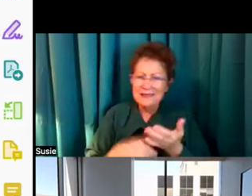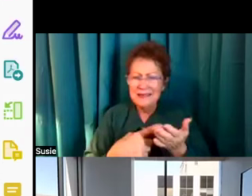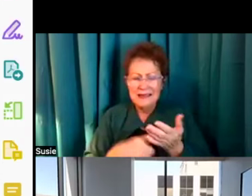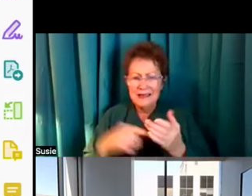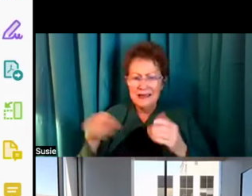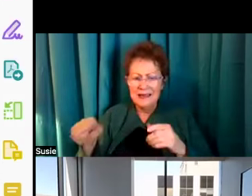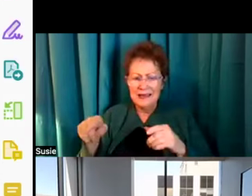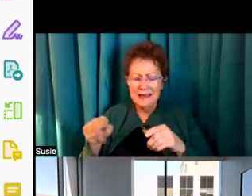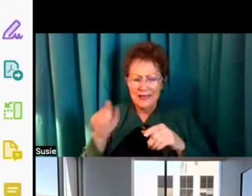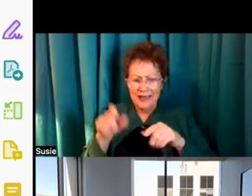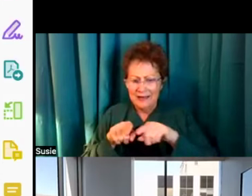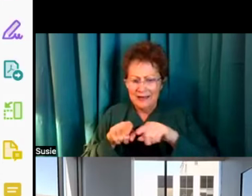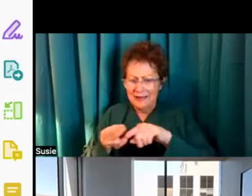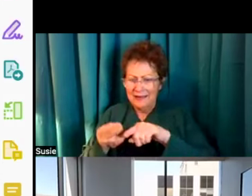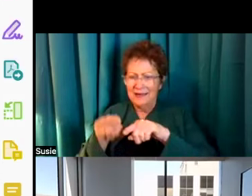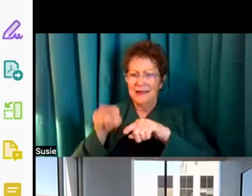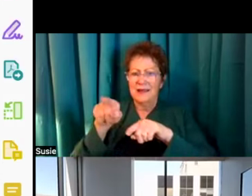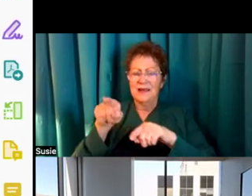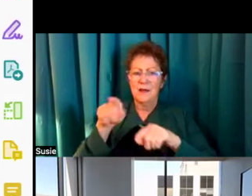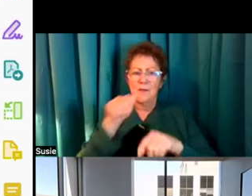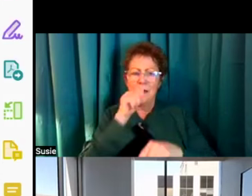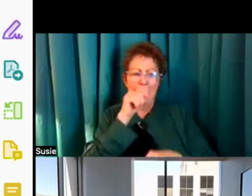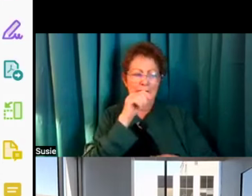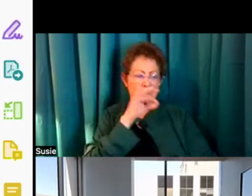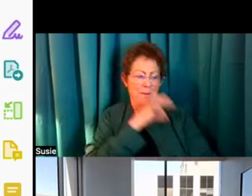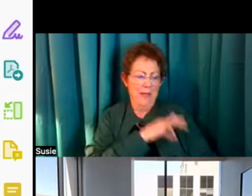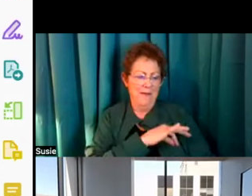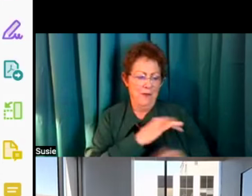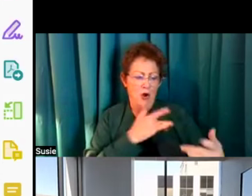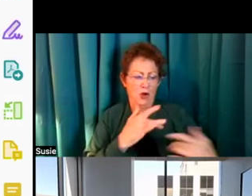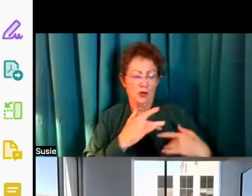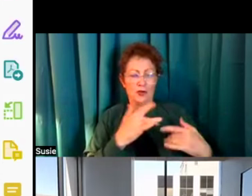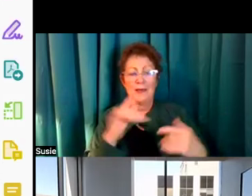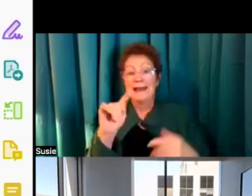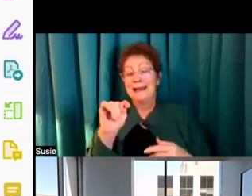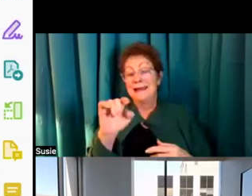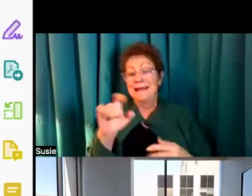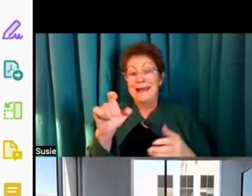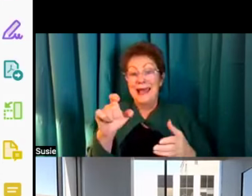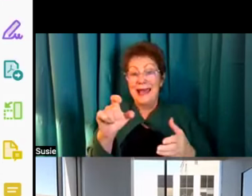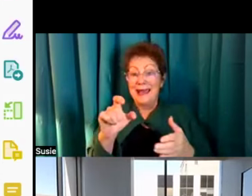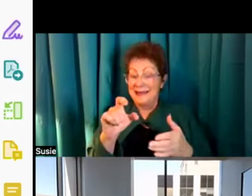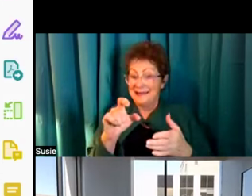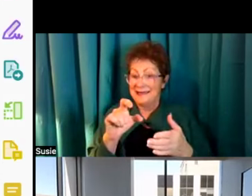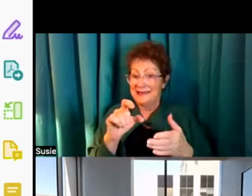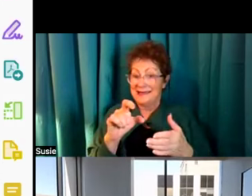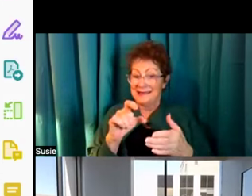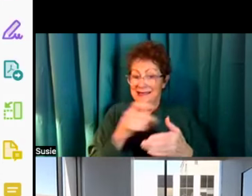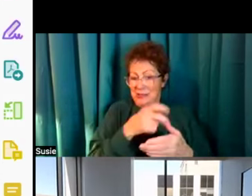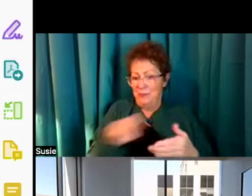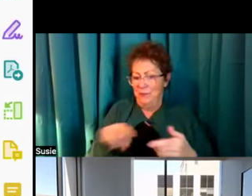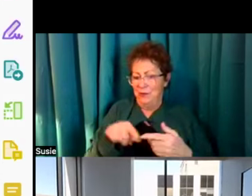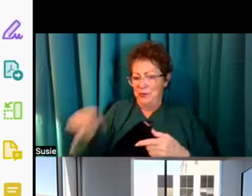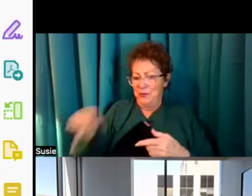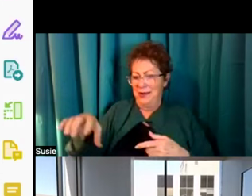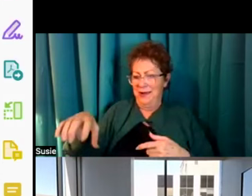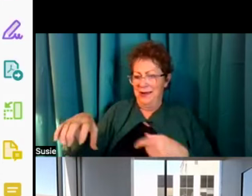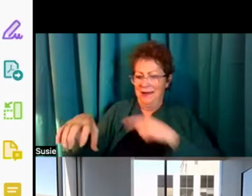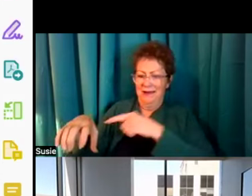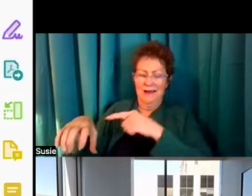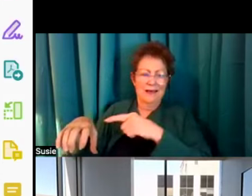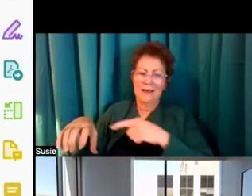that can raise private benefit concerns where these tax advantaged assets are moving to an entity with